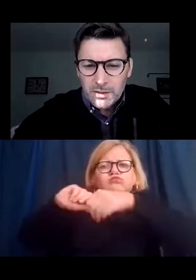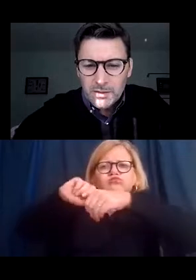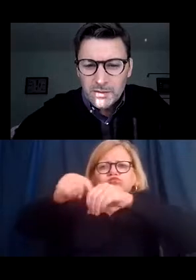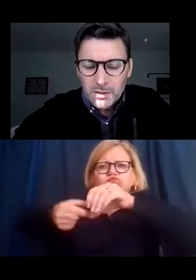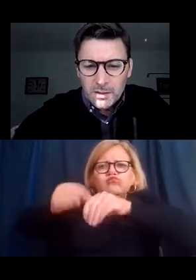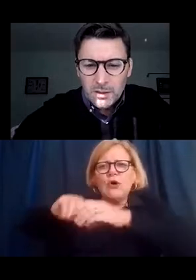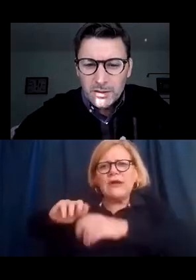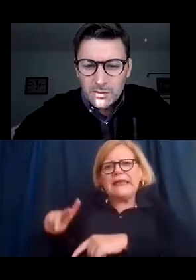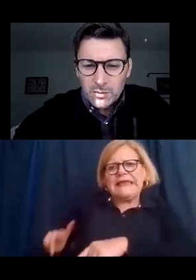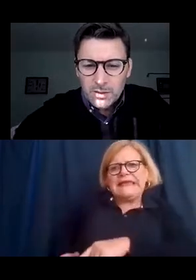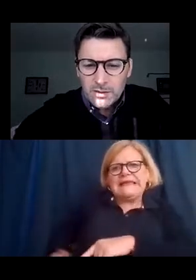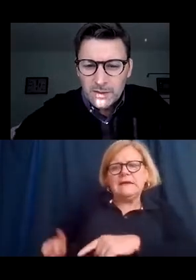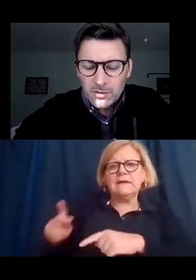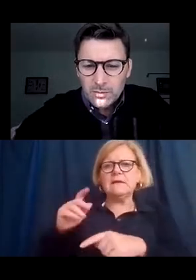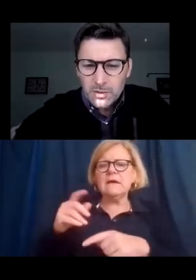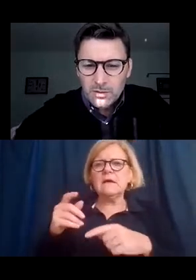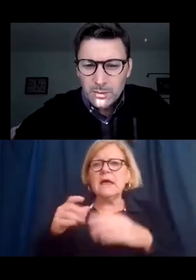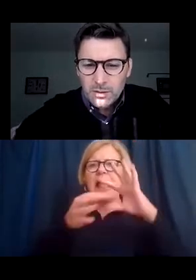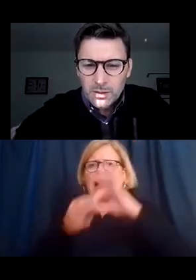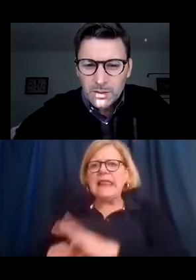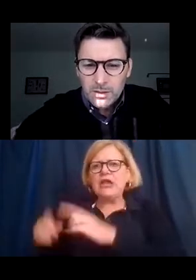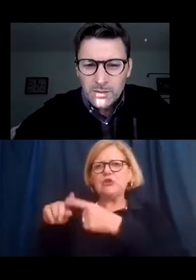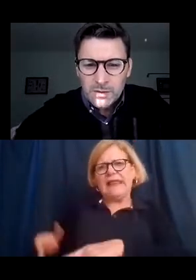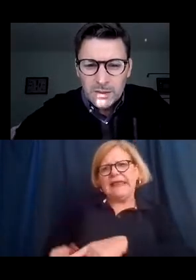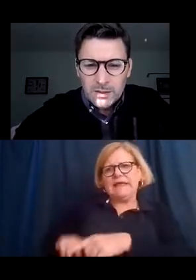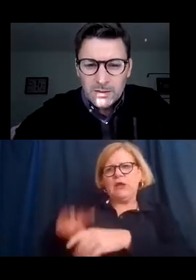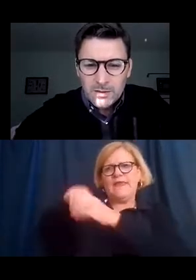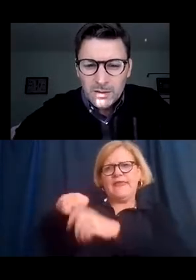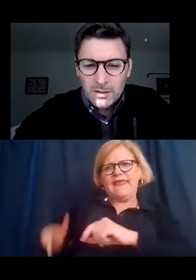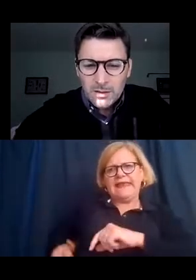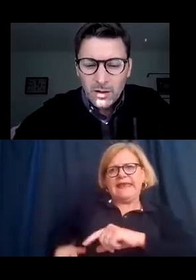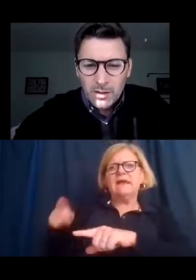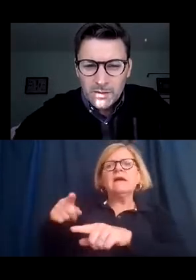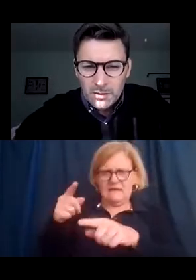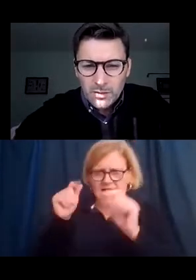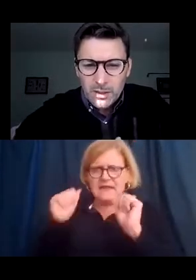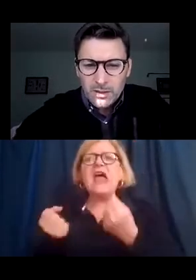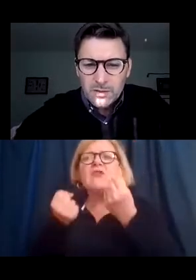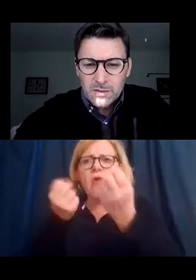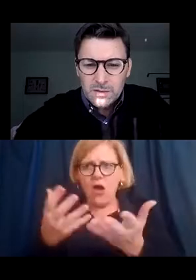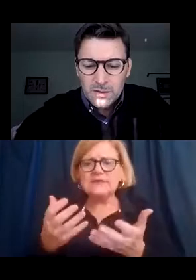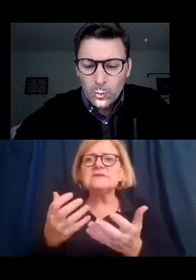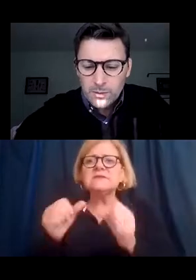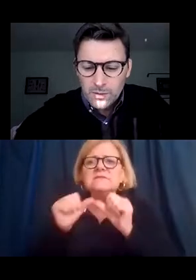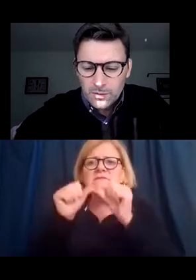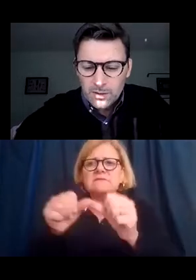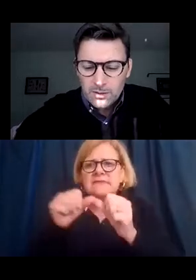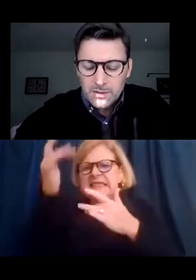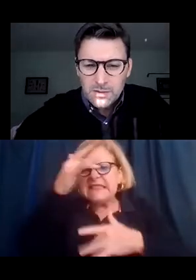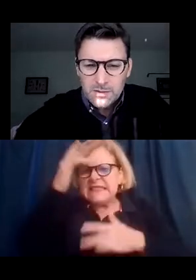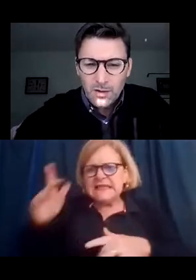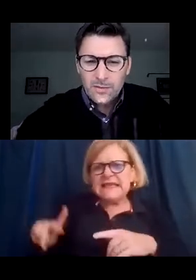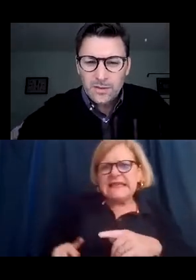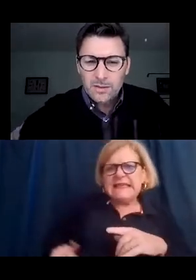of the kidneys, leading to the kidneys and its tributaries within the kidneys. This can cause chronic kidney disease and worsen chronic